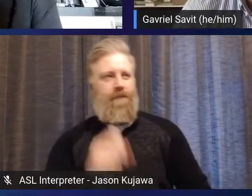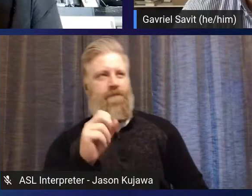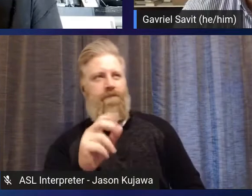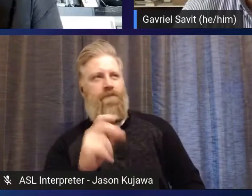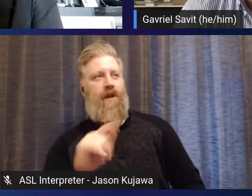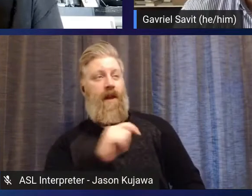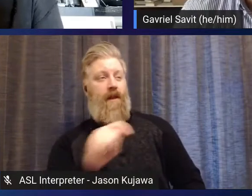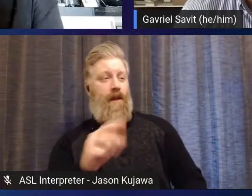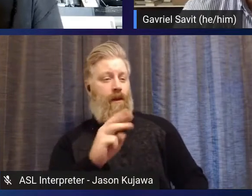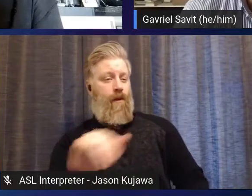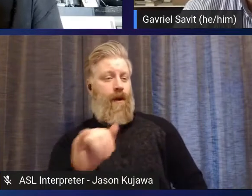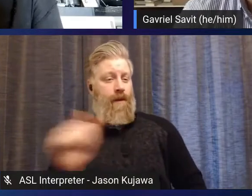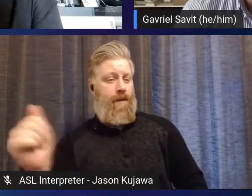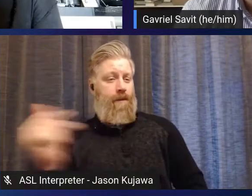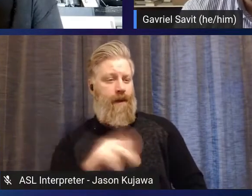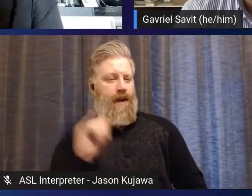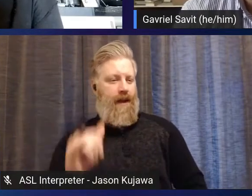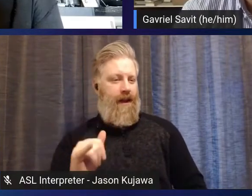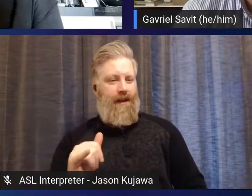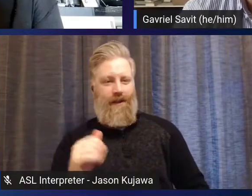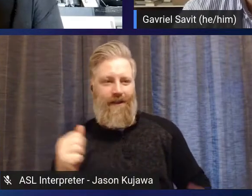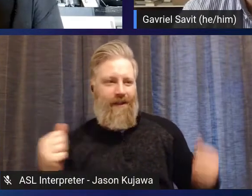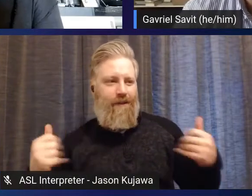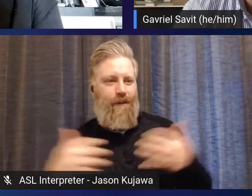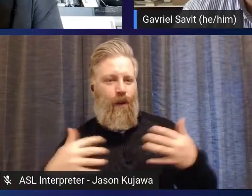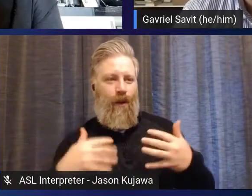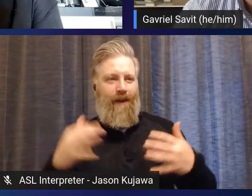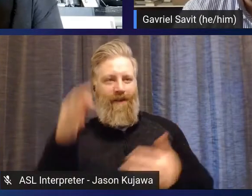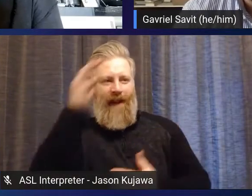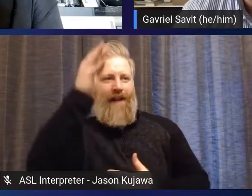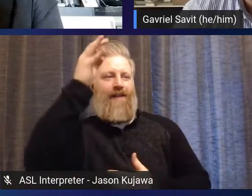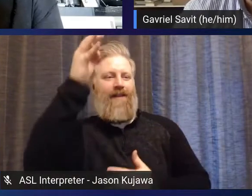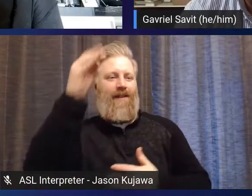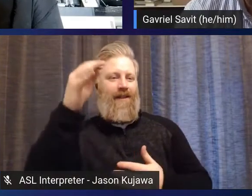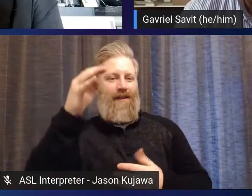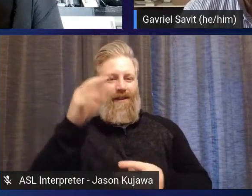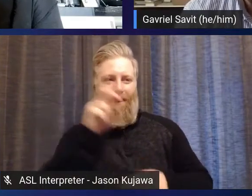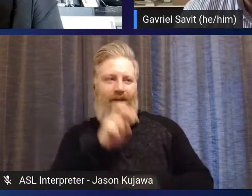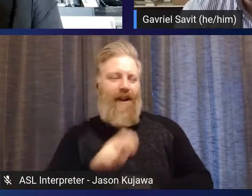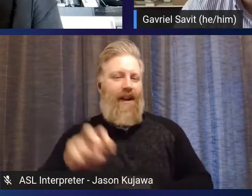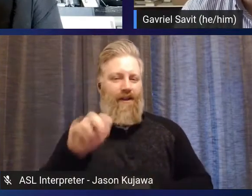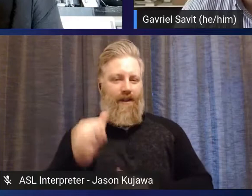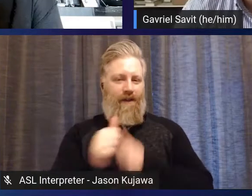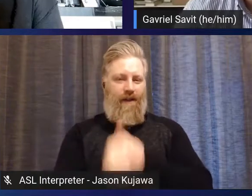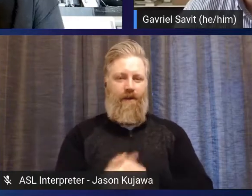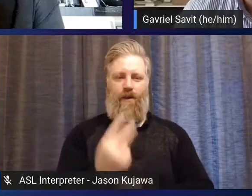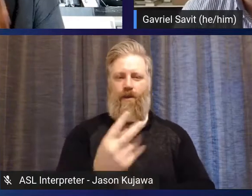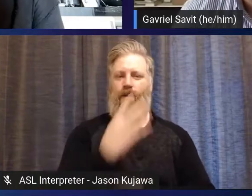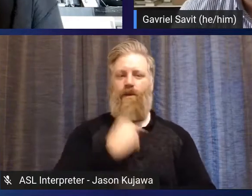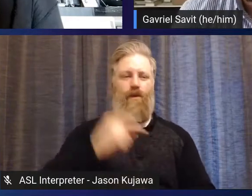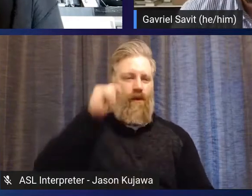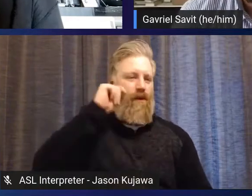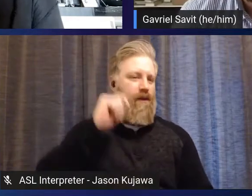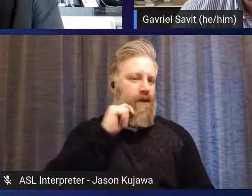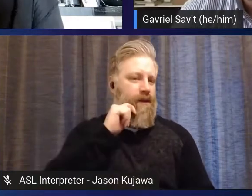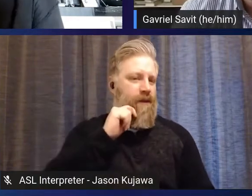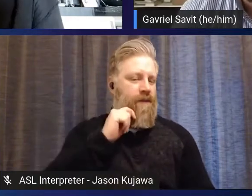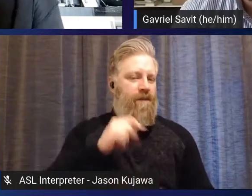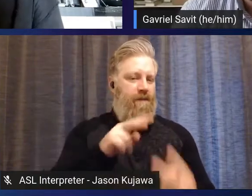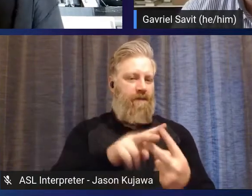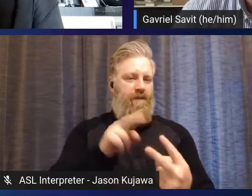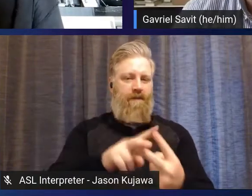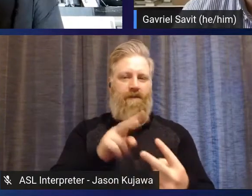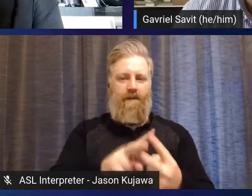a spooky fantasy adventure that follows 2 Jewish teens, Bluma and Yehuda Leib, on